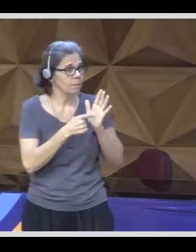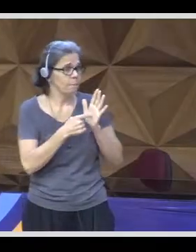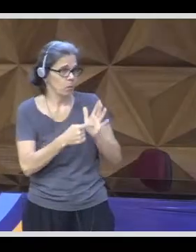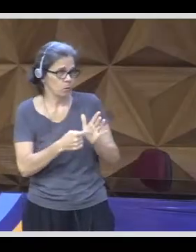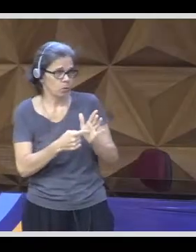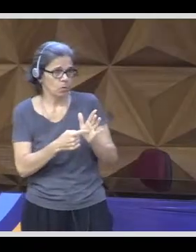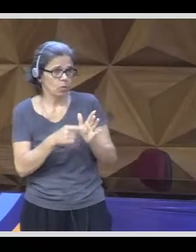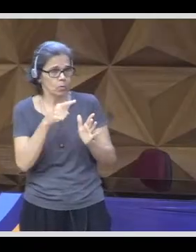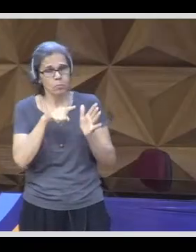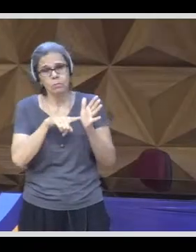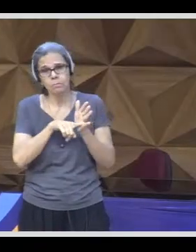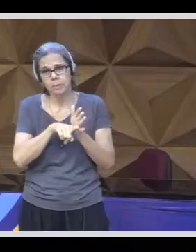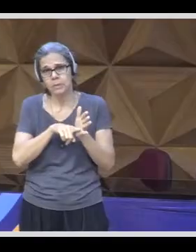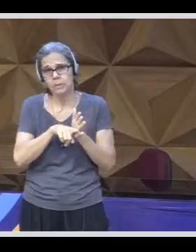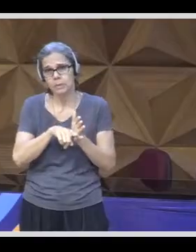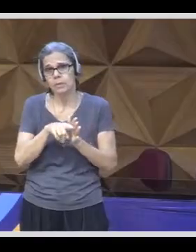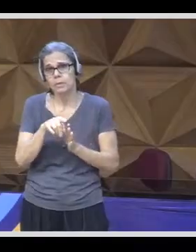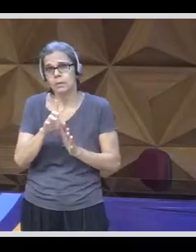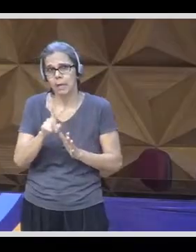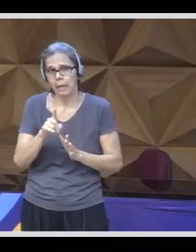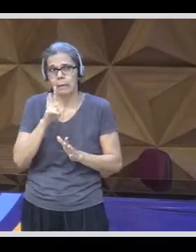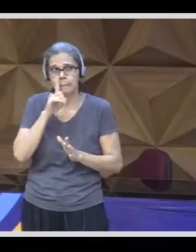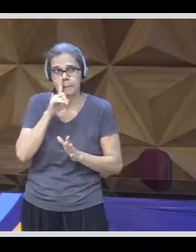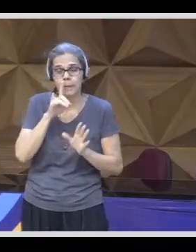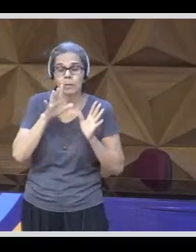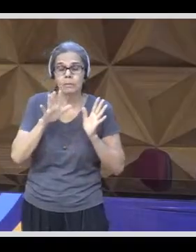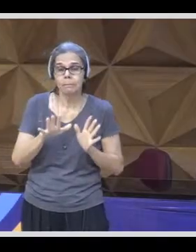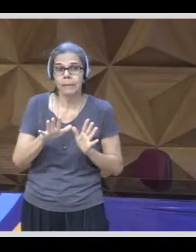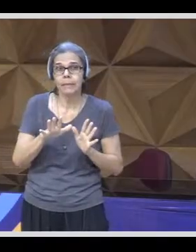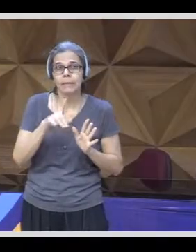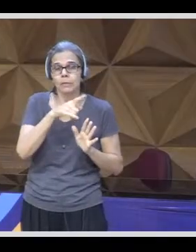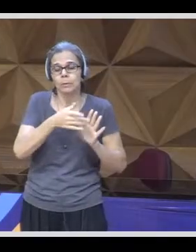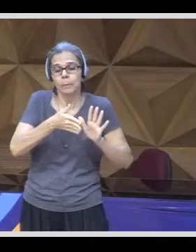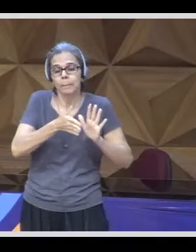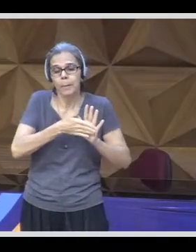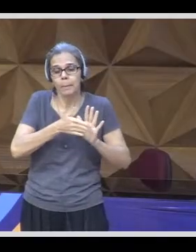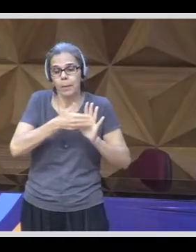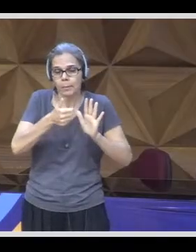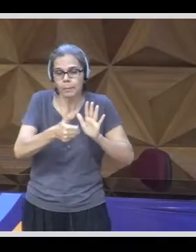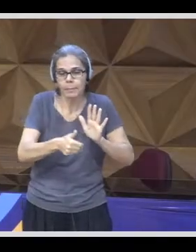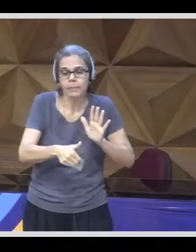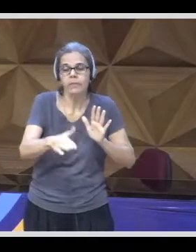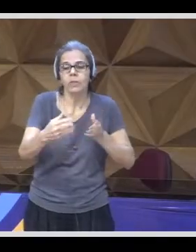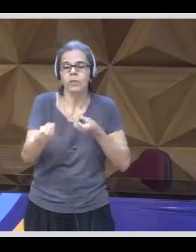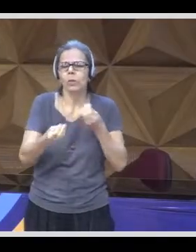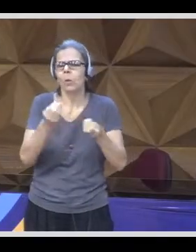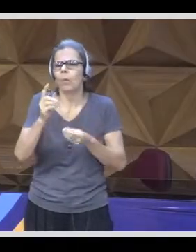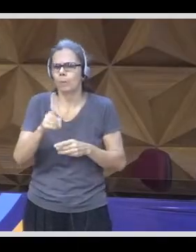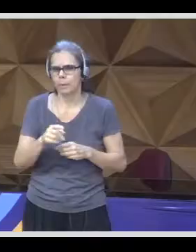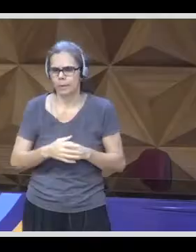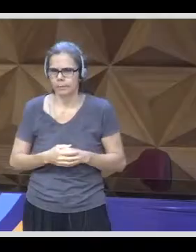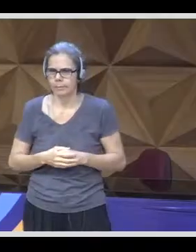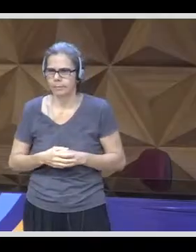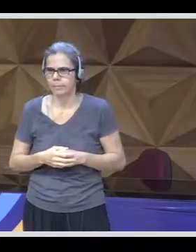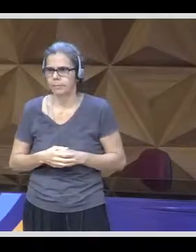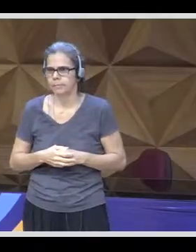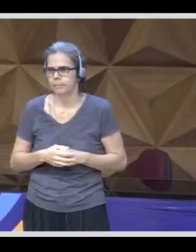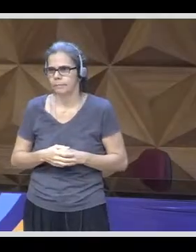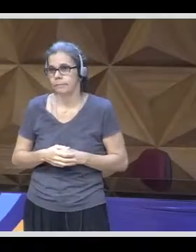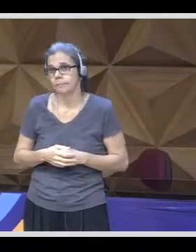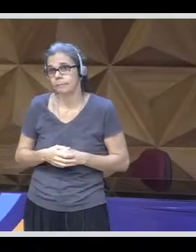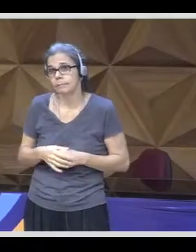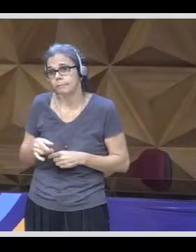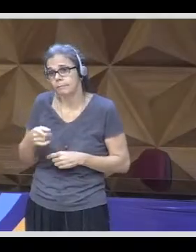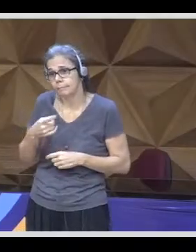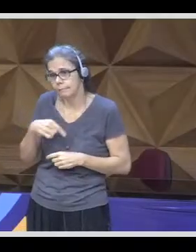your plans to take this keeping children safe online work? Thank We're you. just starting, as I said. We just got a paper earlier